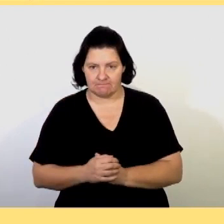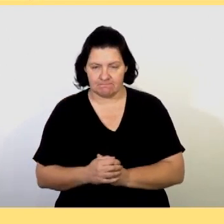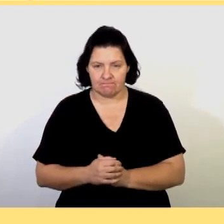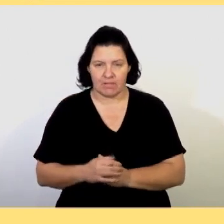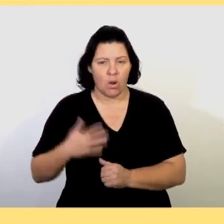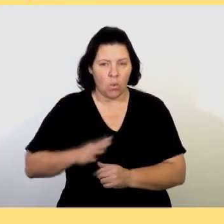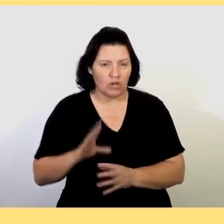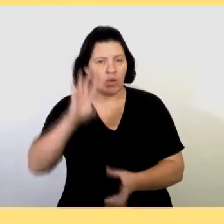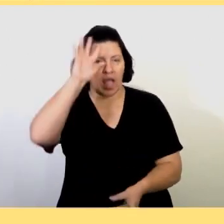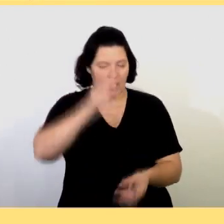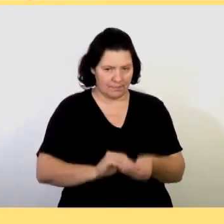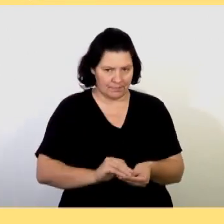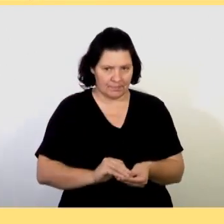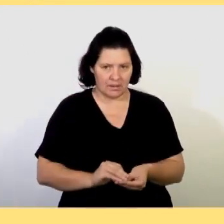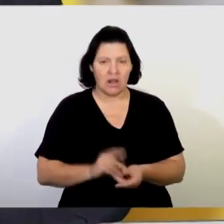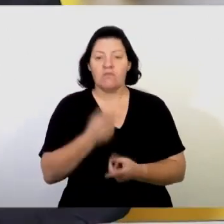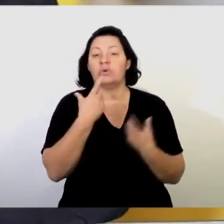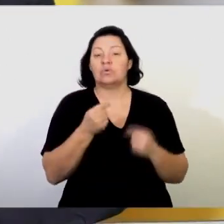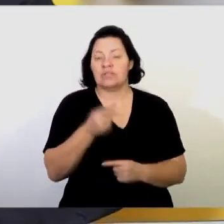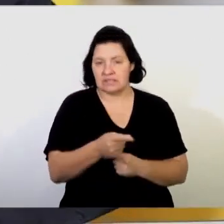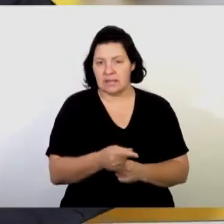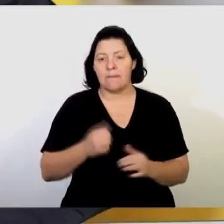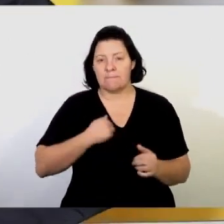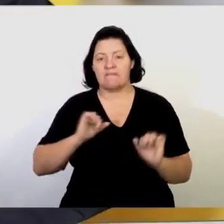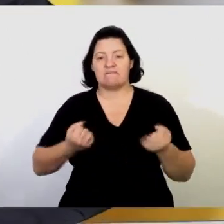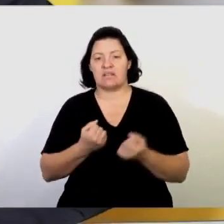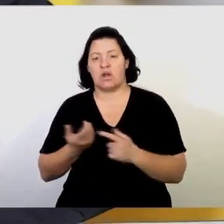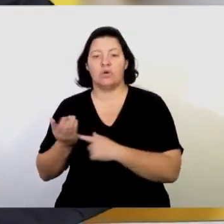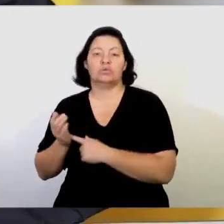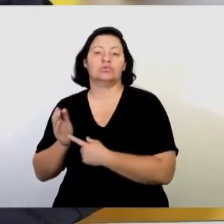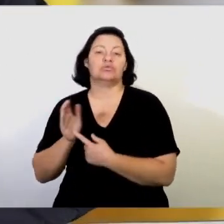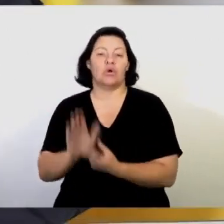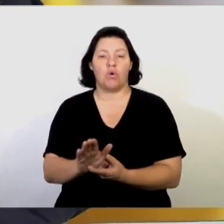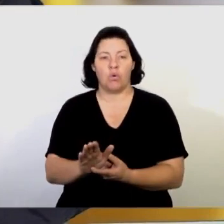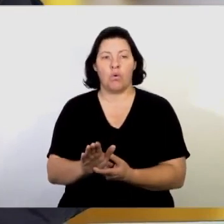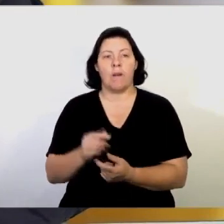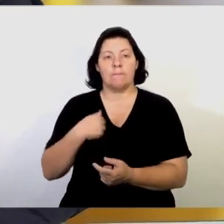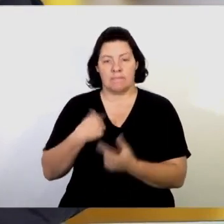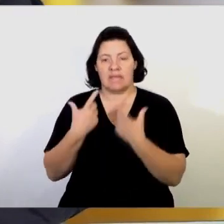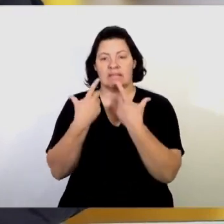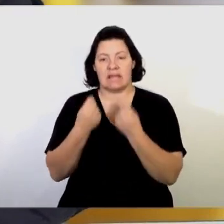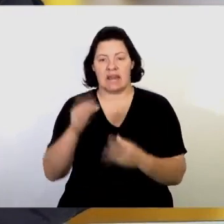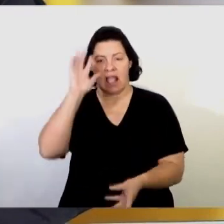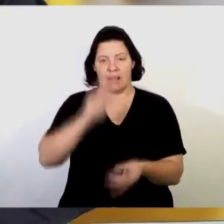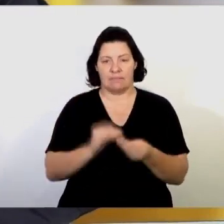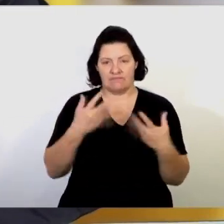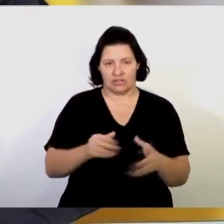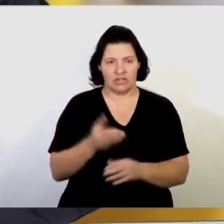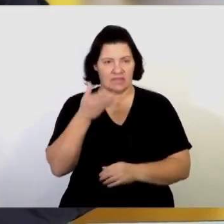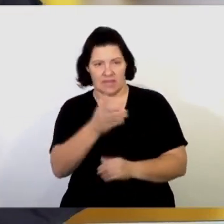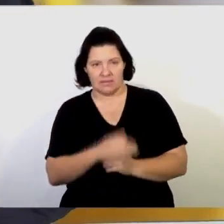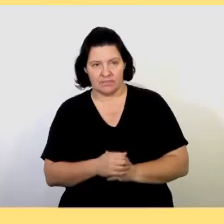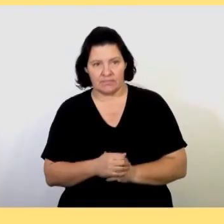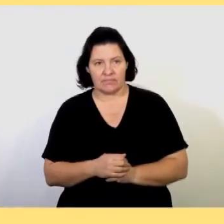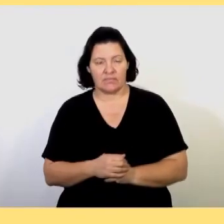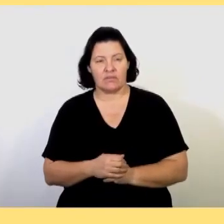61,750. I want you to quickly add this up. When you're doing that, I'm going to quickly go and show you one that I've already added up. There